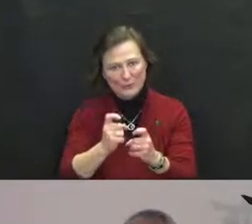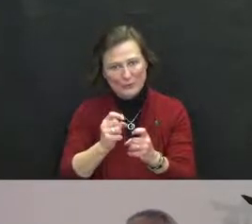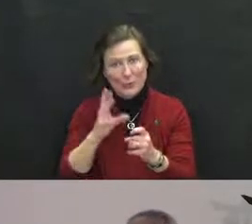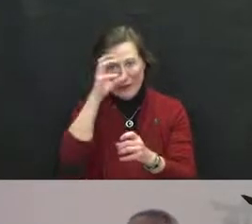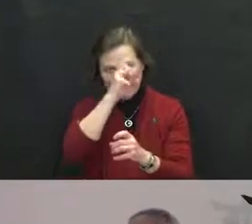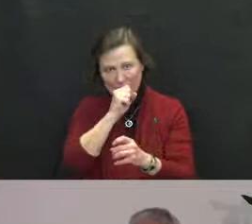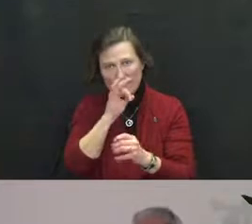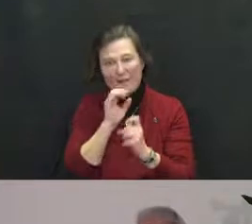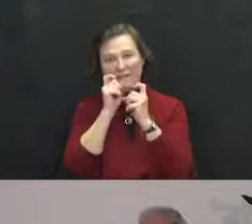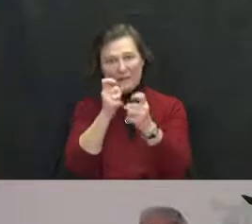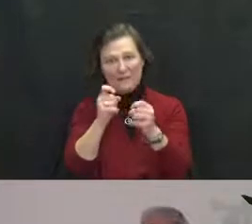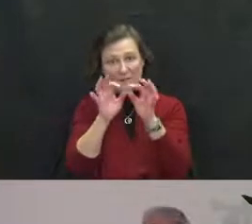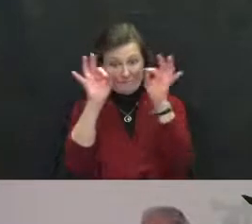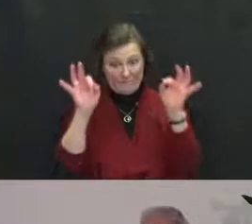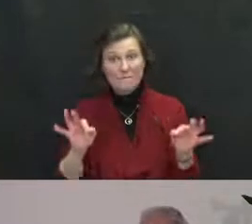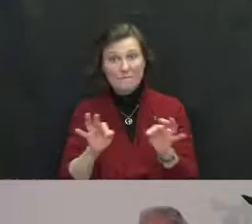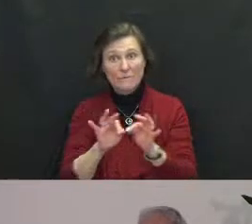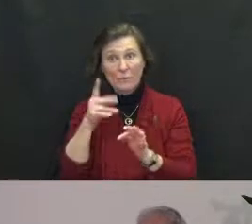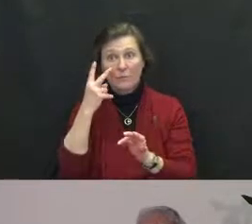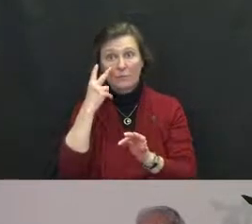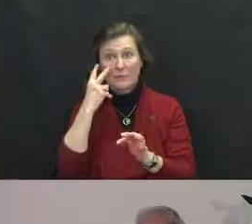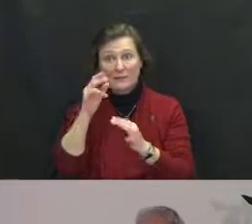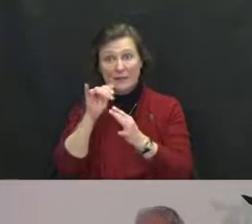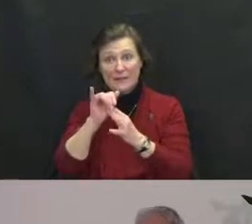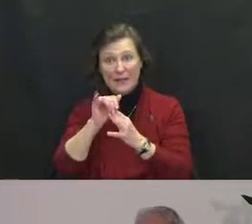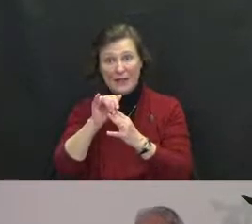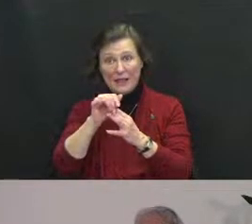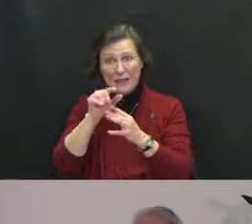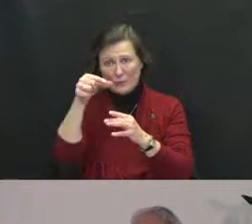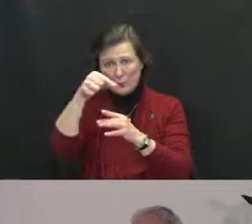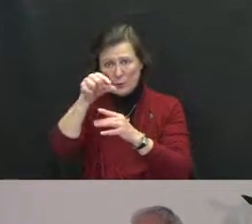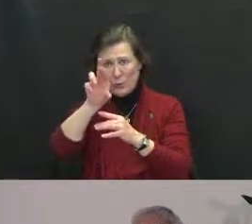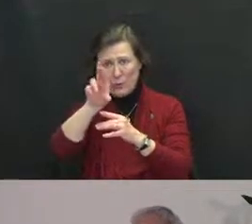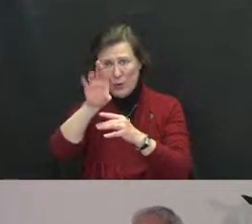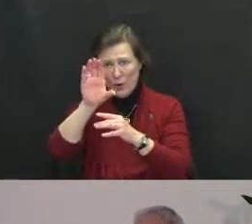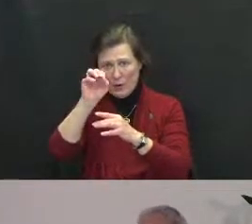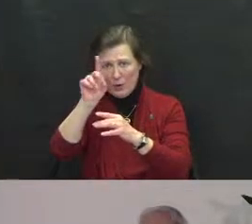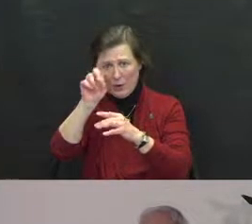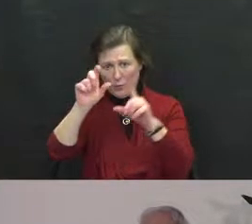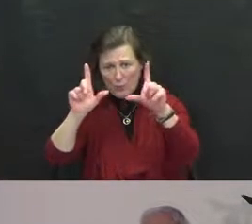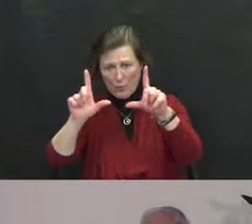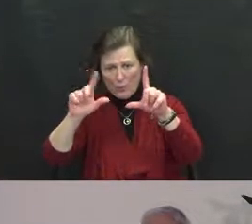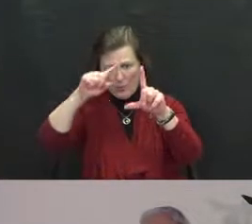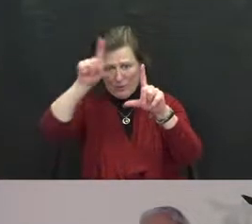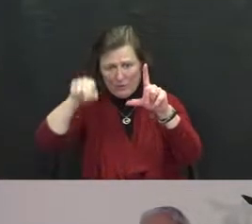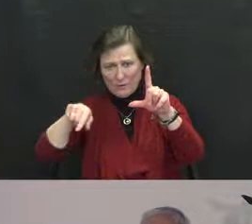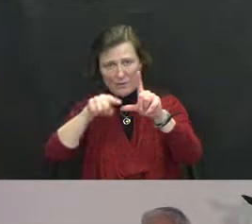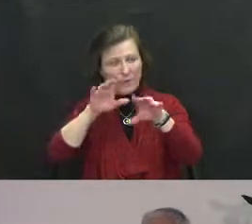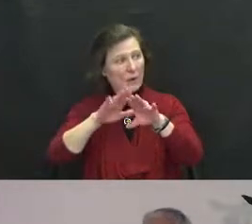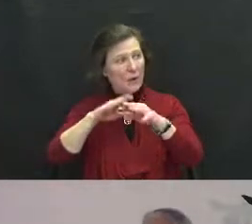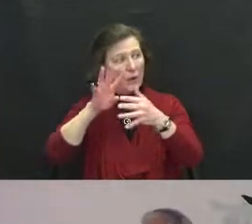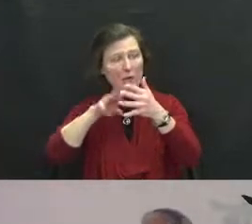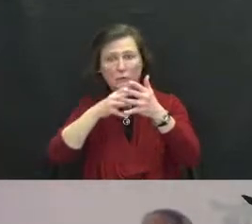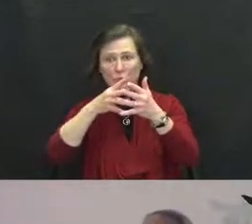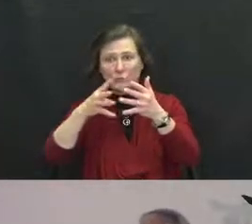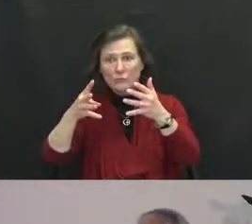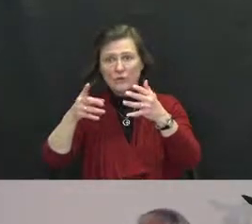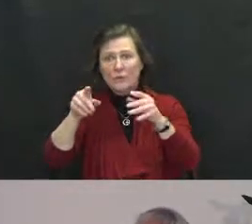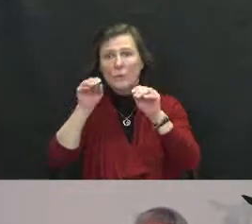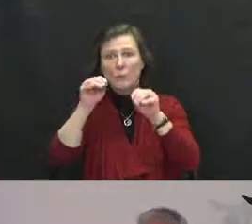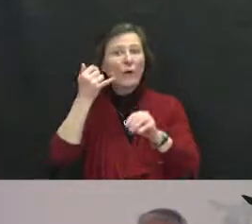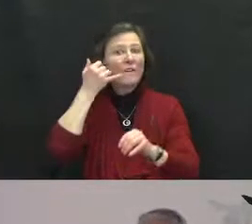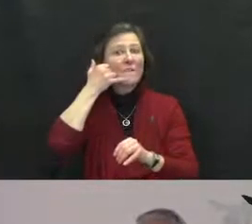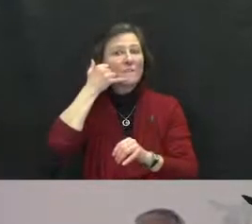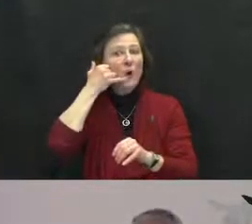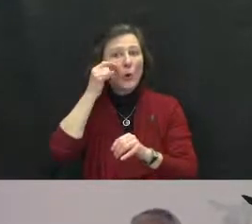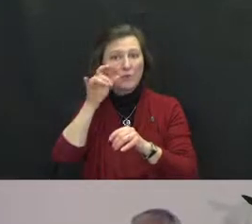estimate of giving forms. If you see that QR code on your screen right now, if you simply put your phone